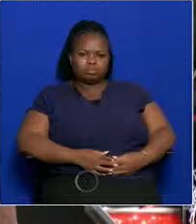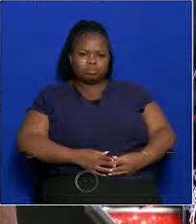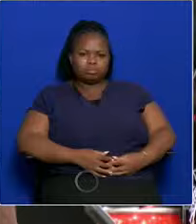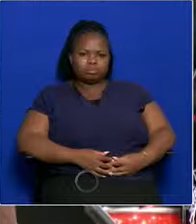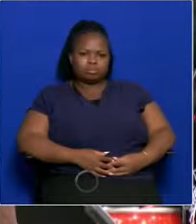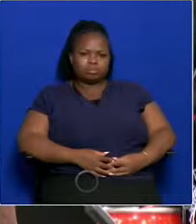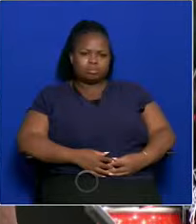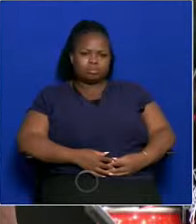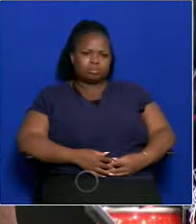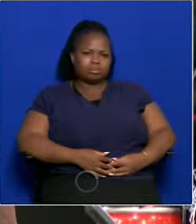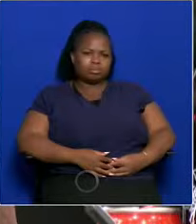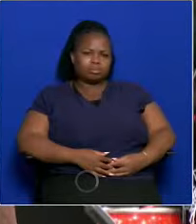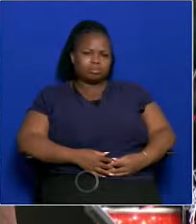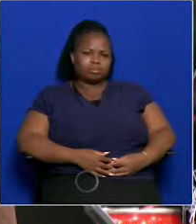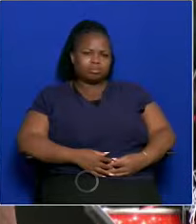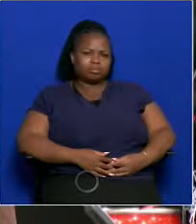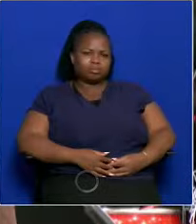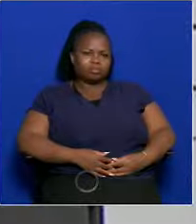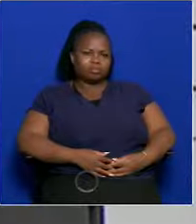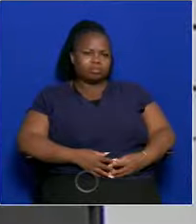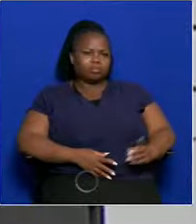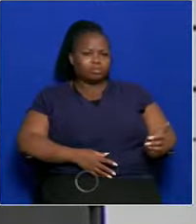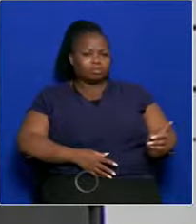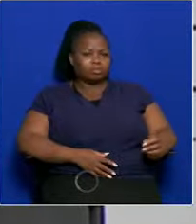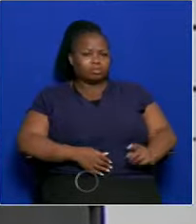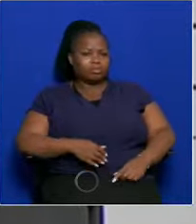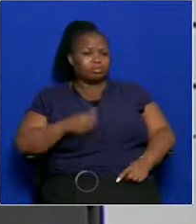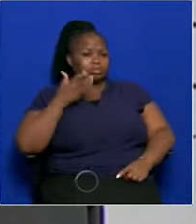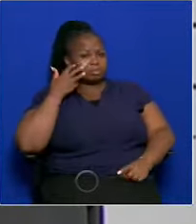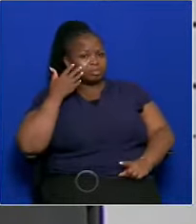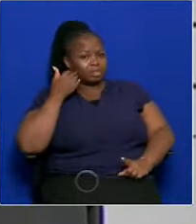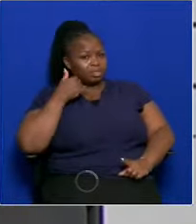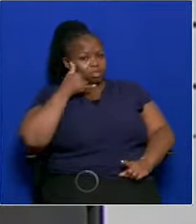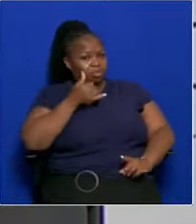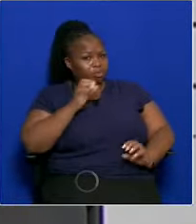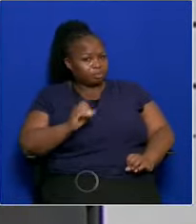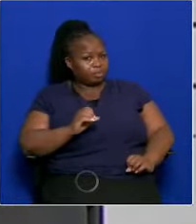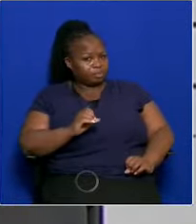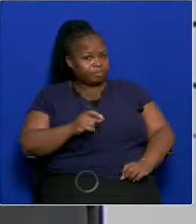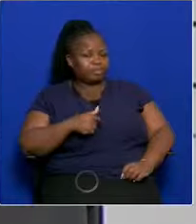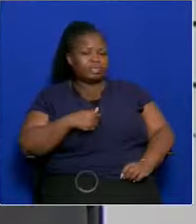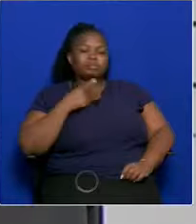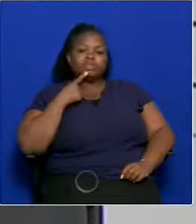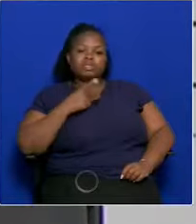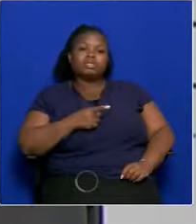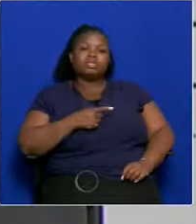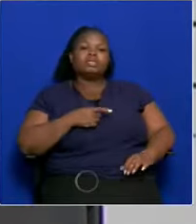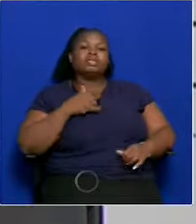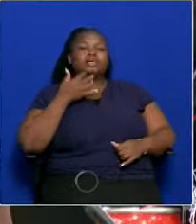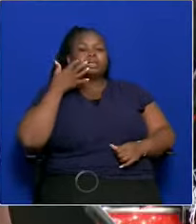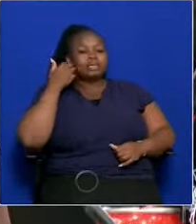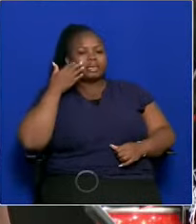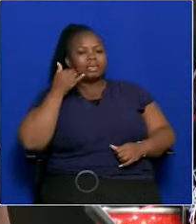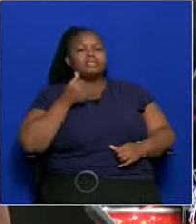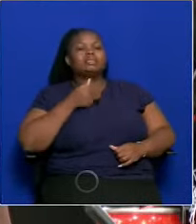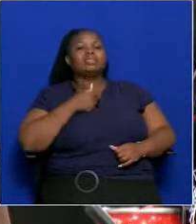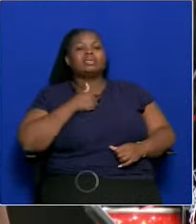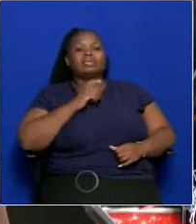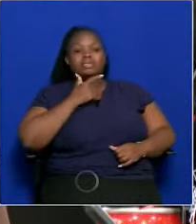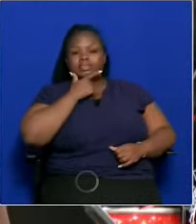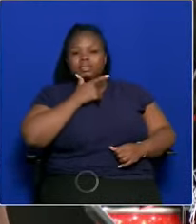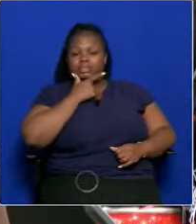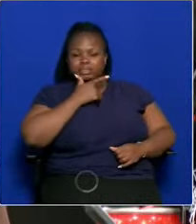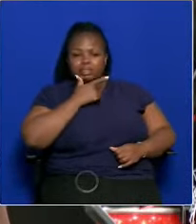So you were never phoned by Mr. Matlala? I'm saying that you were phoned by Mr. Matlala in late December. That much you know and you